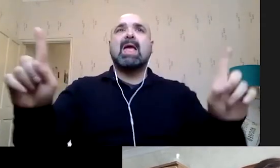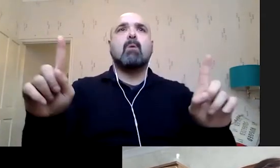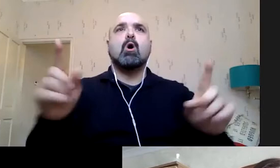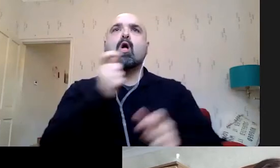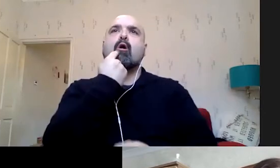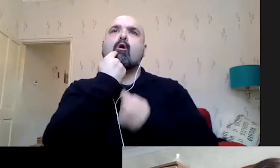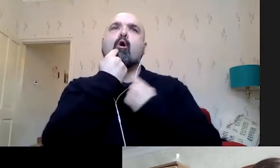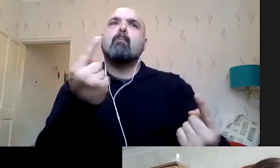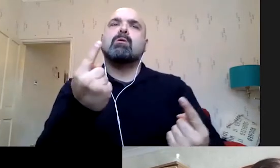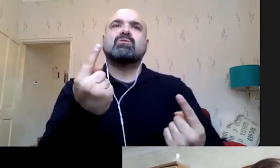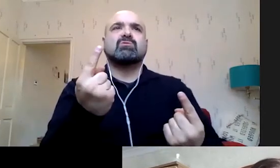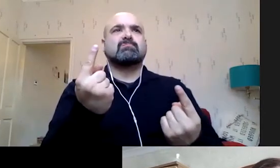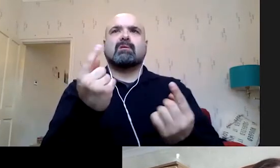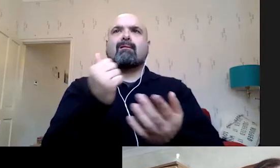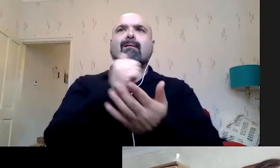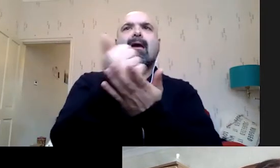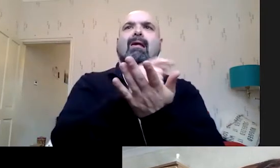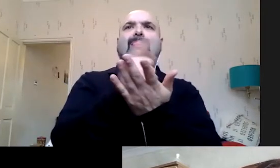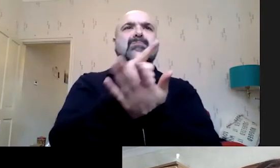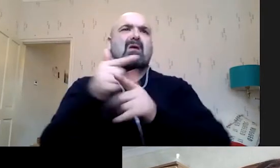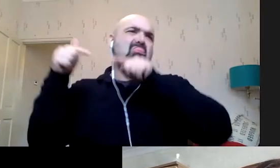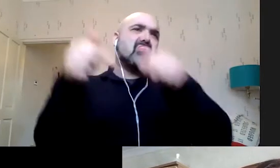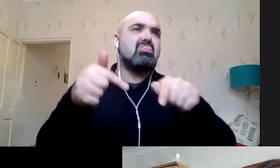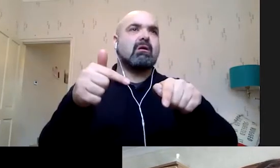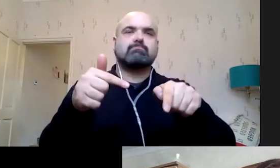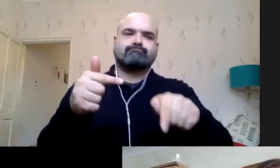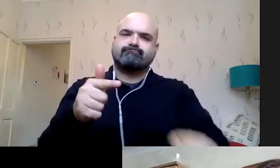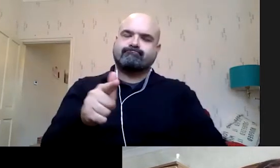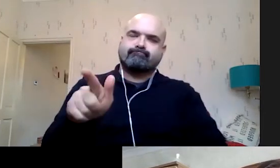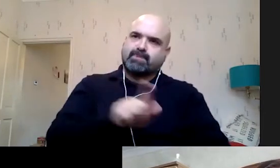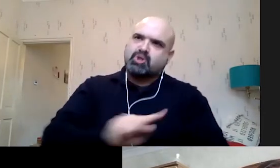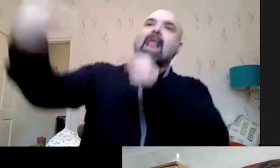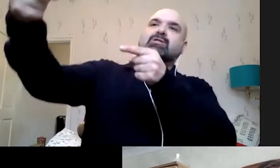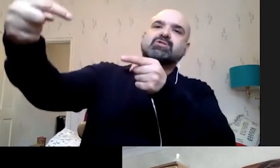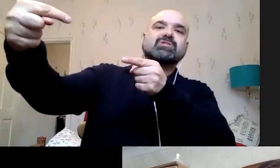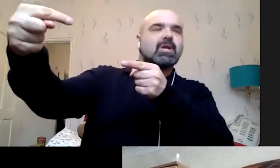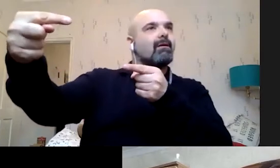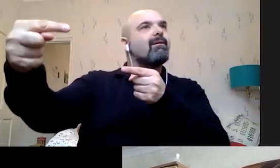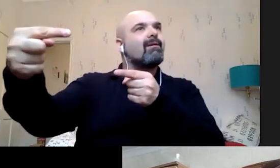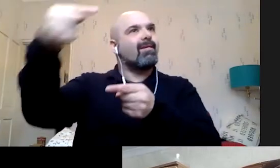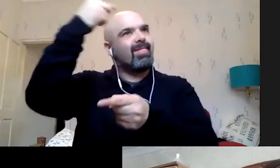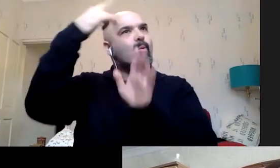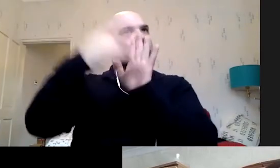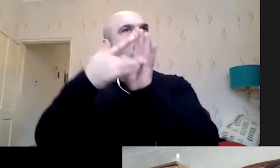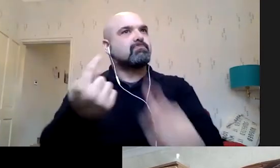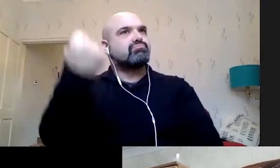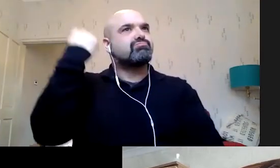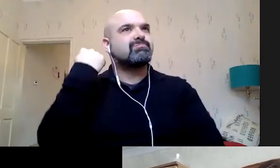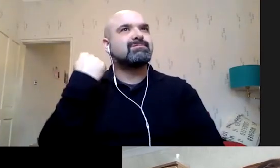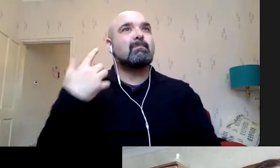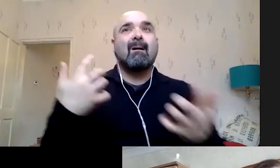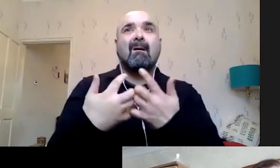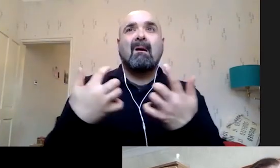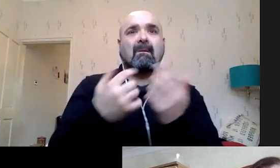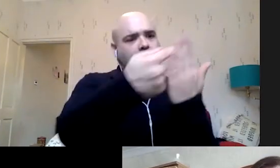so forth. But even that was quite tricky, you know, how you could tackle that in a way that wasn't, as the